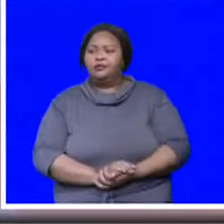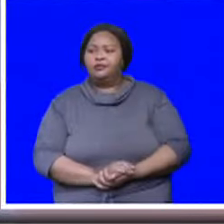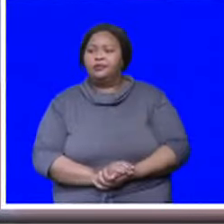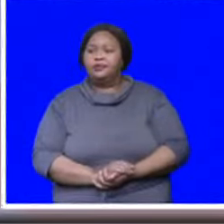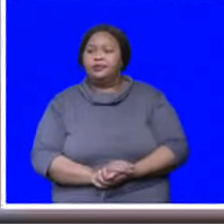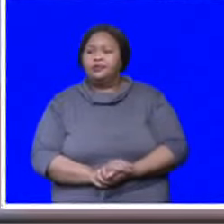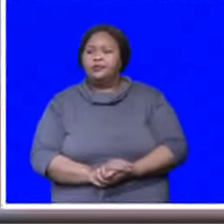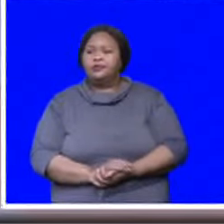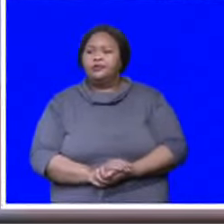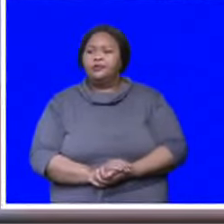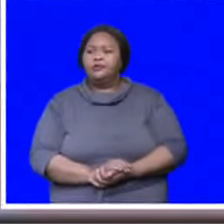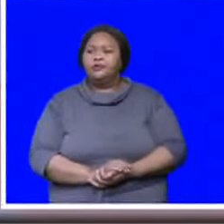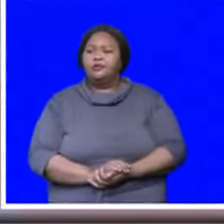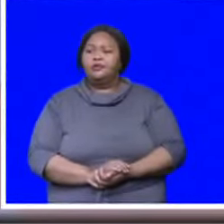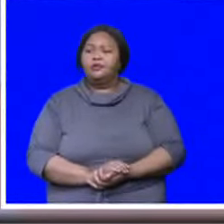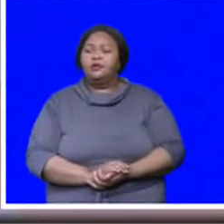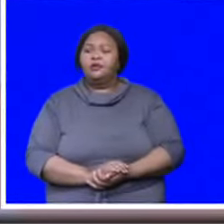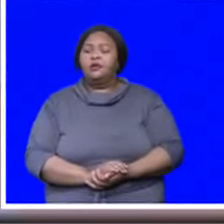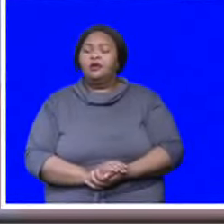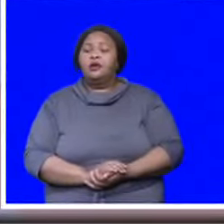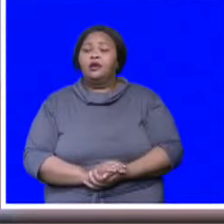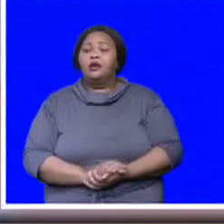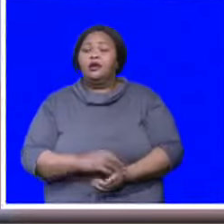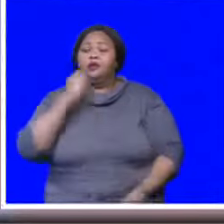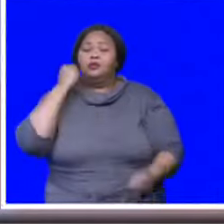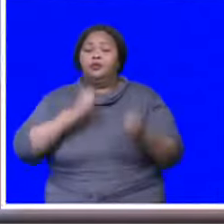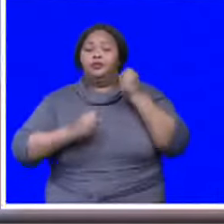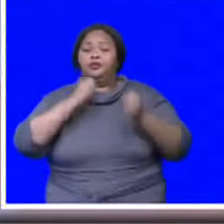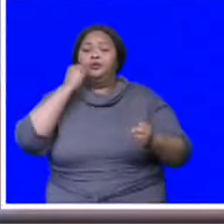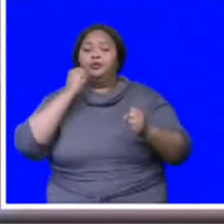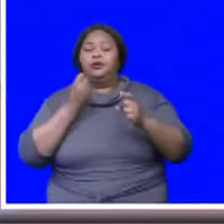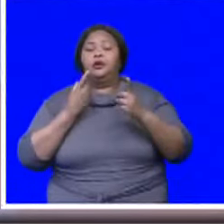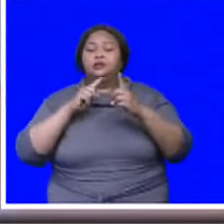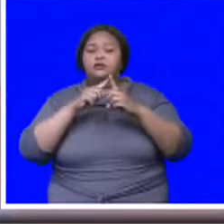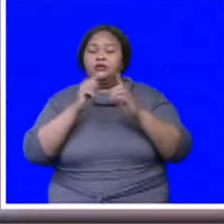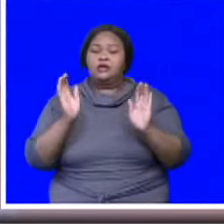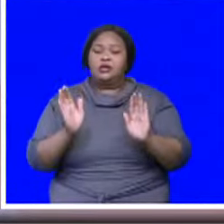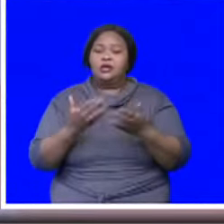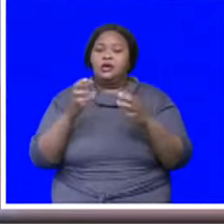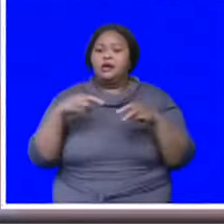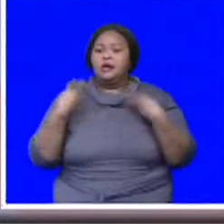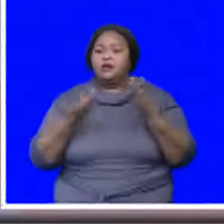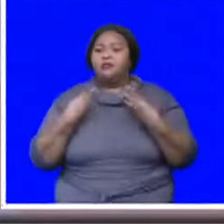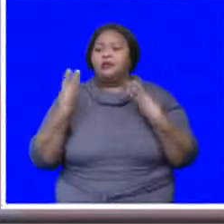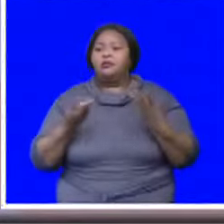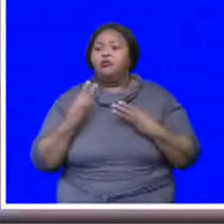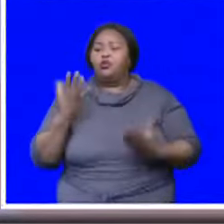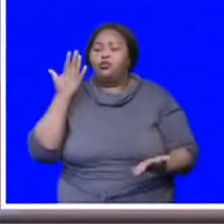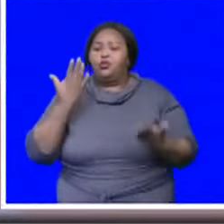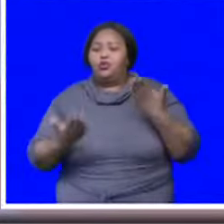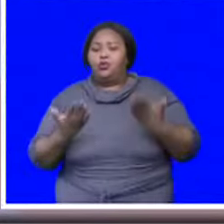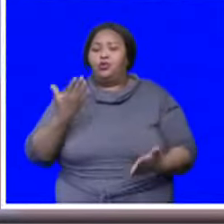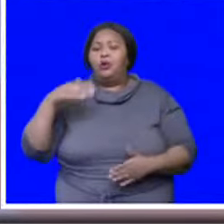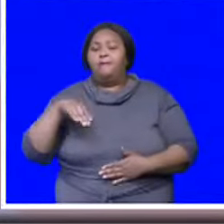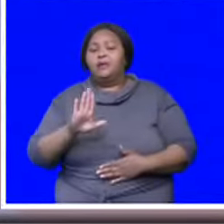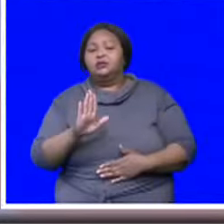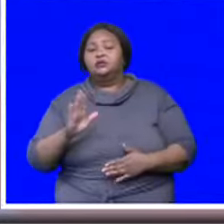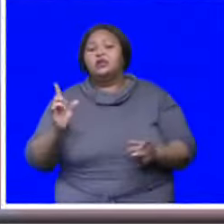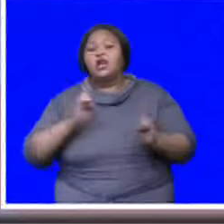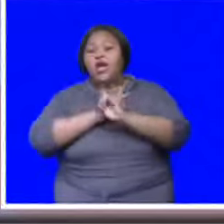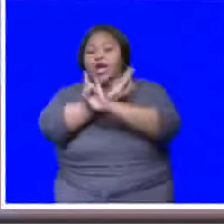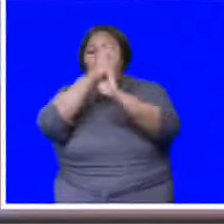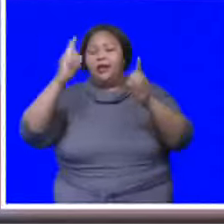promote and encourage healthy living and physical fitness, and this event launched today fits very well to our